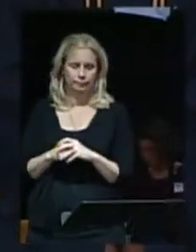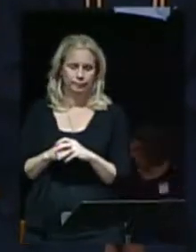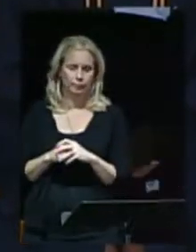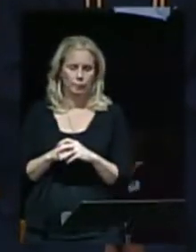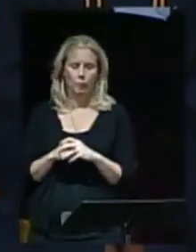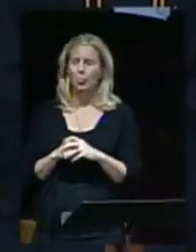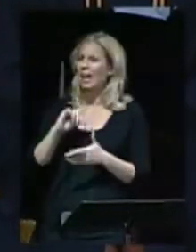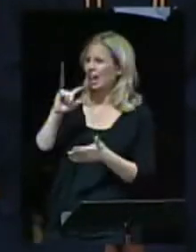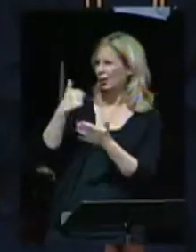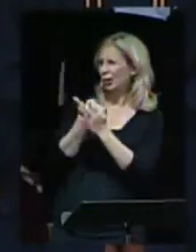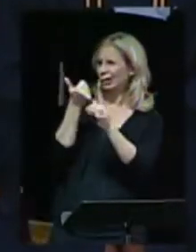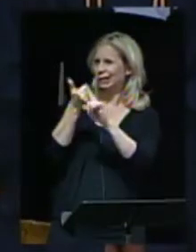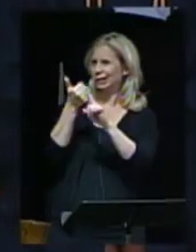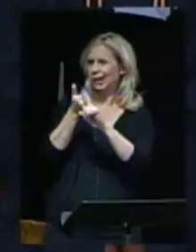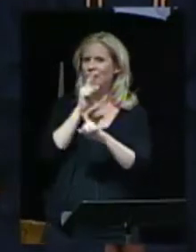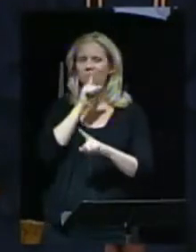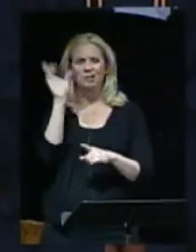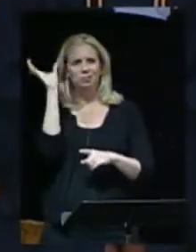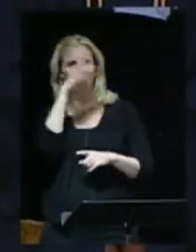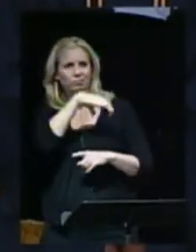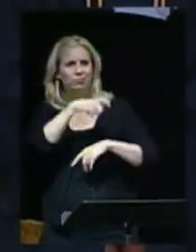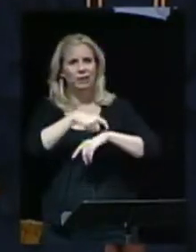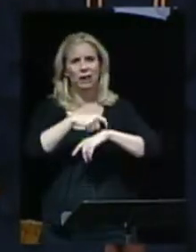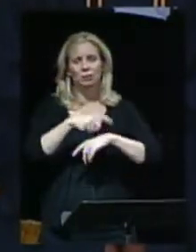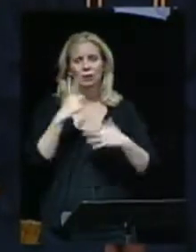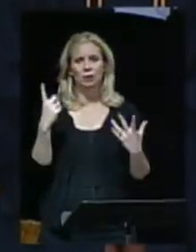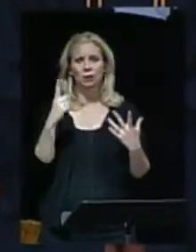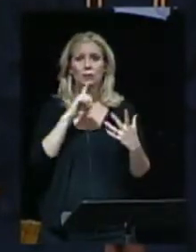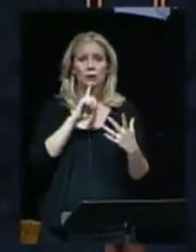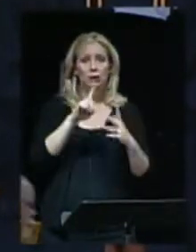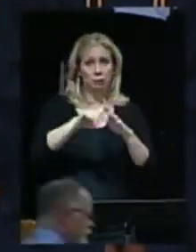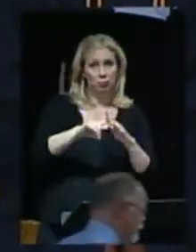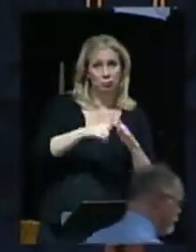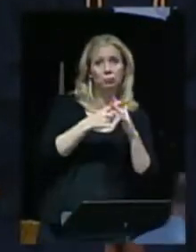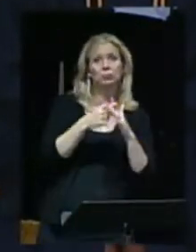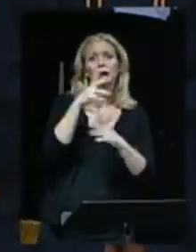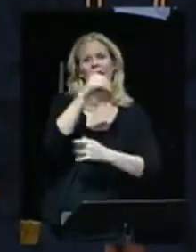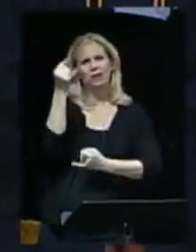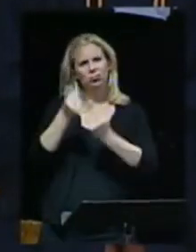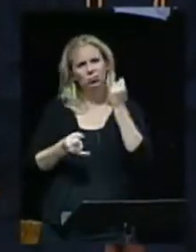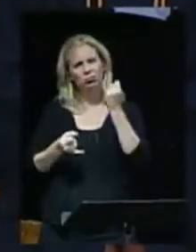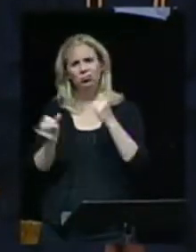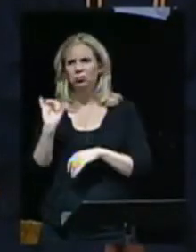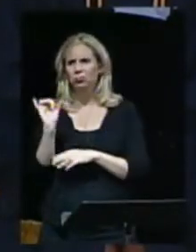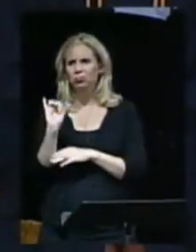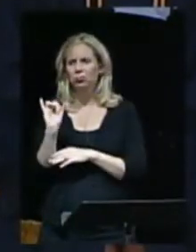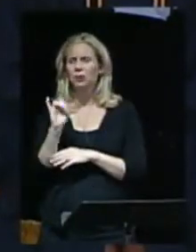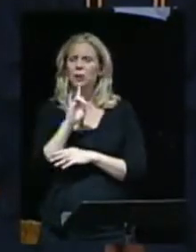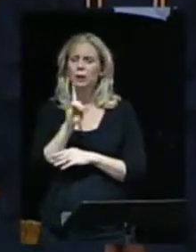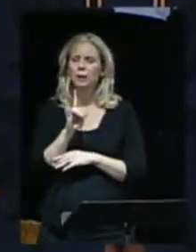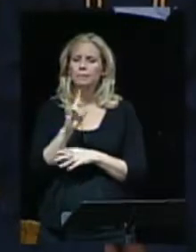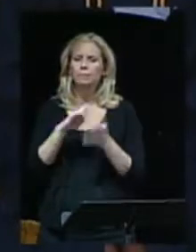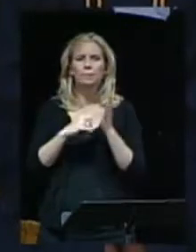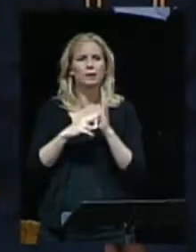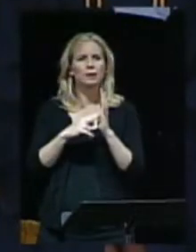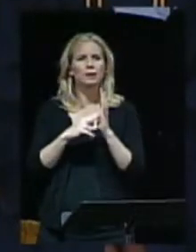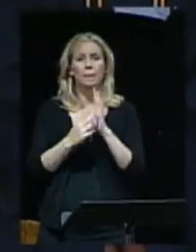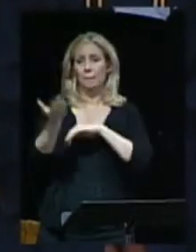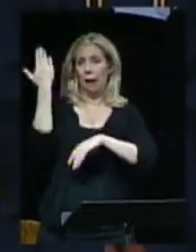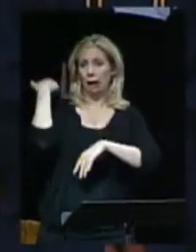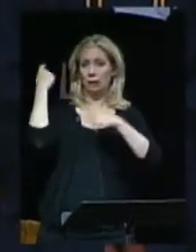Graduation is a funny time when I think about it. It's both a beginning and an ending. It's a celebration of our